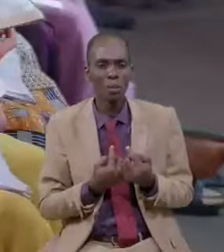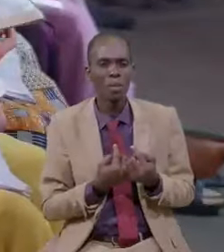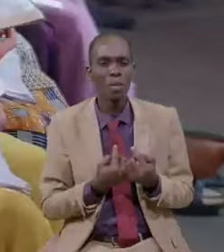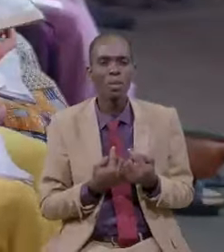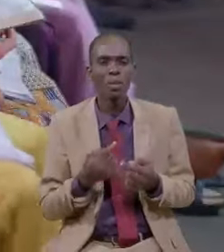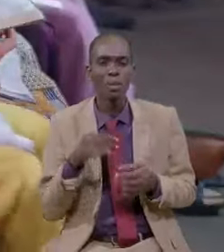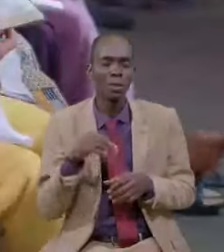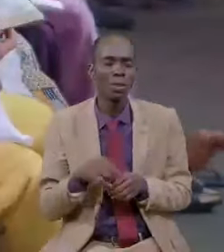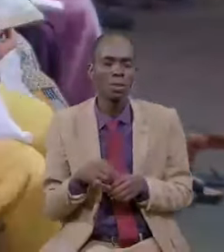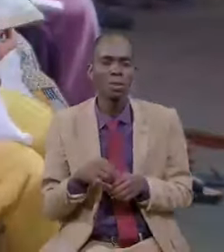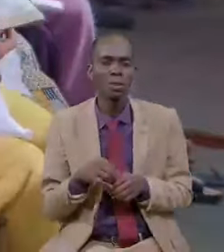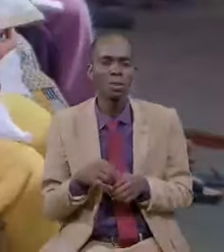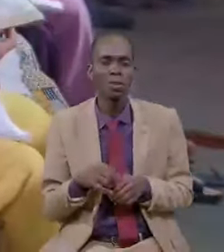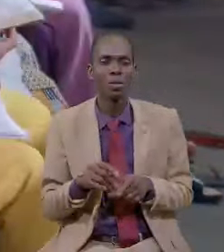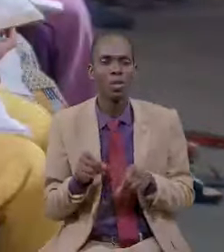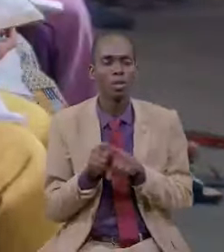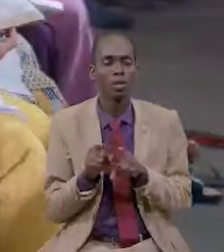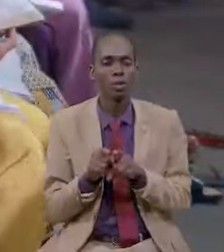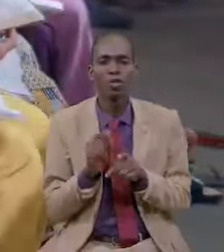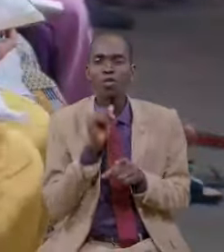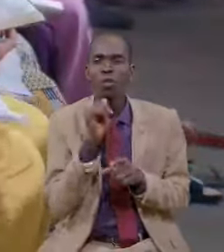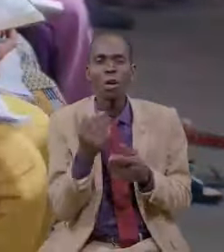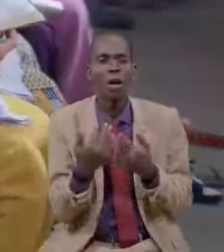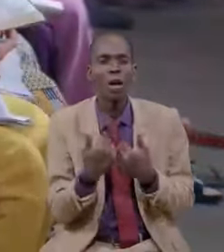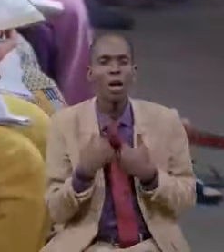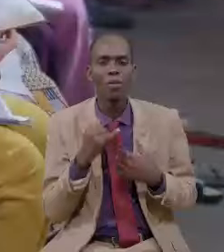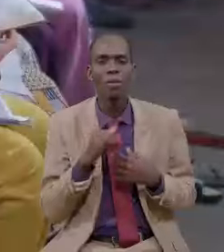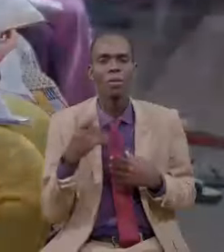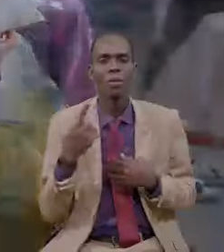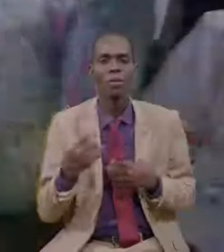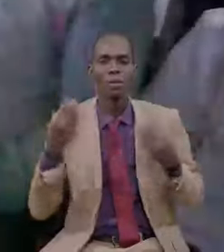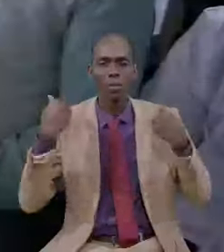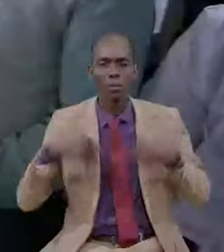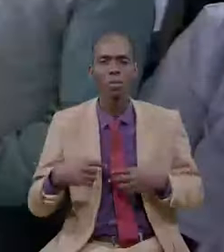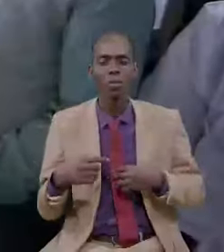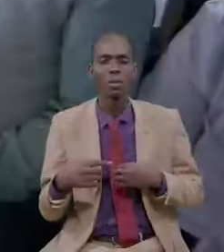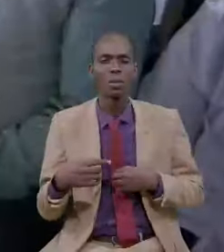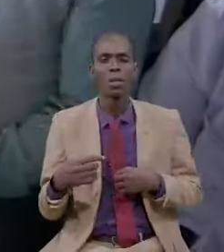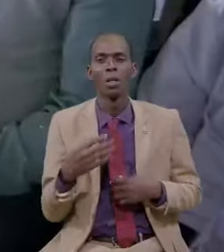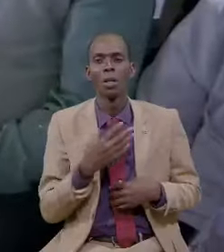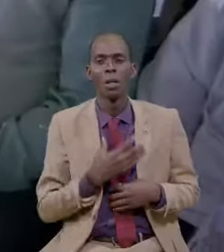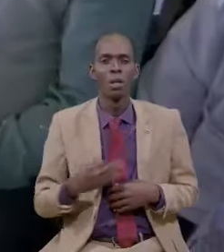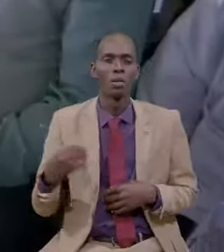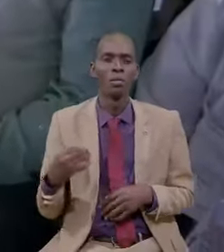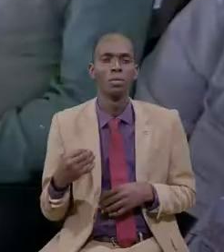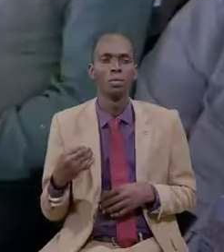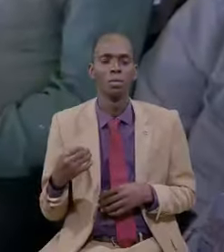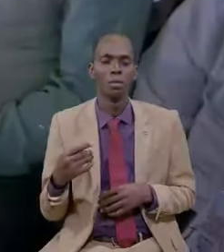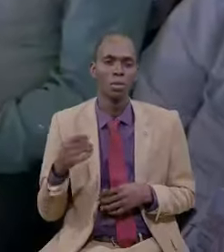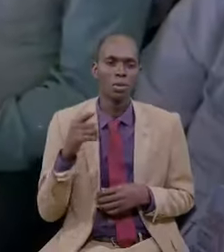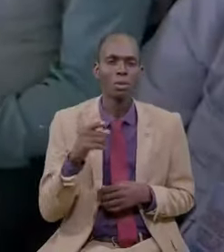hither not having the wedding garment? And he